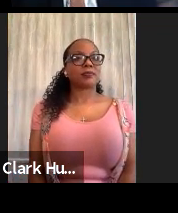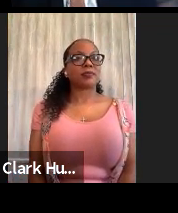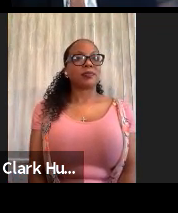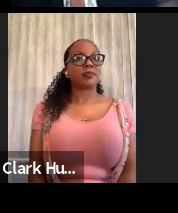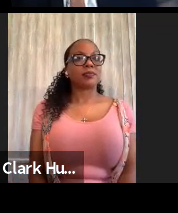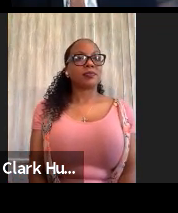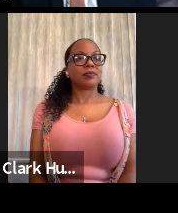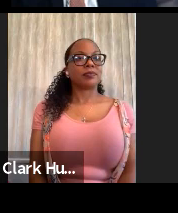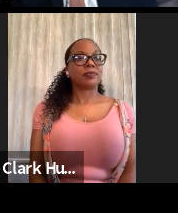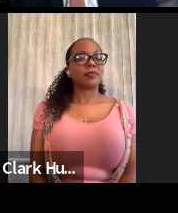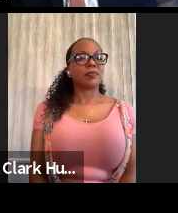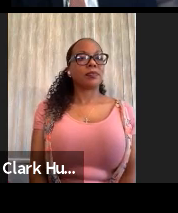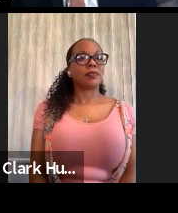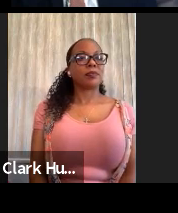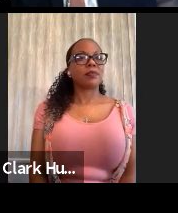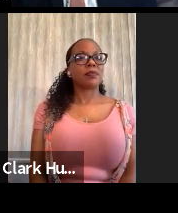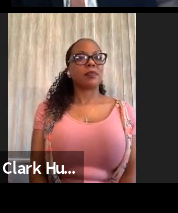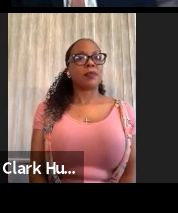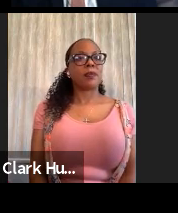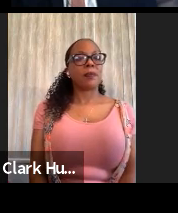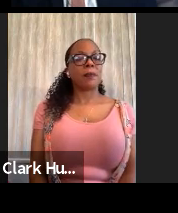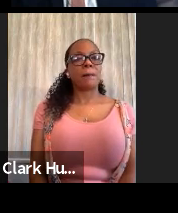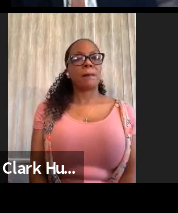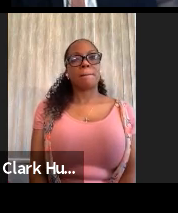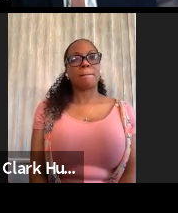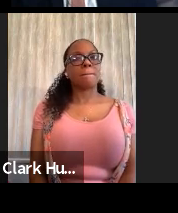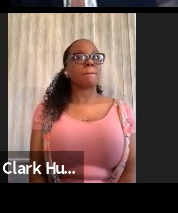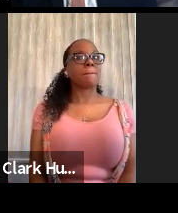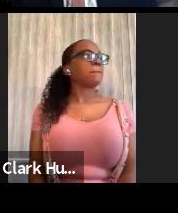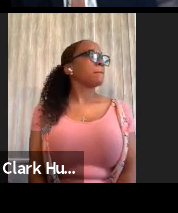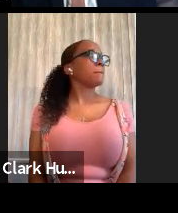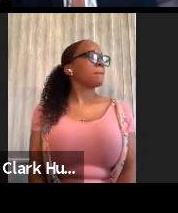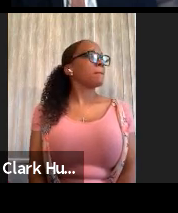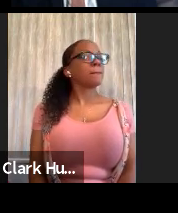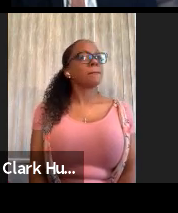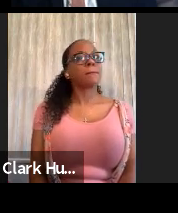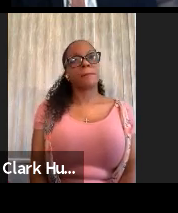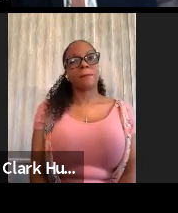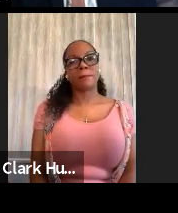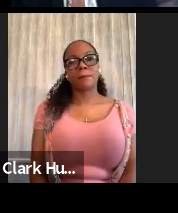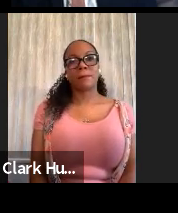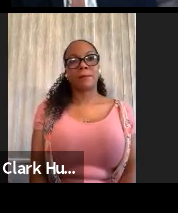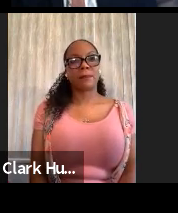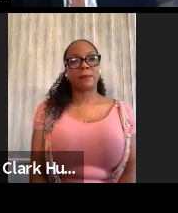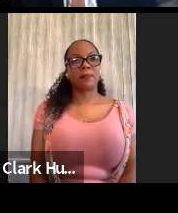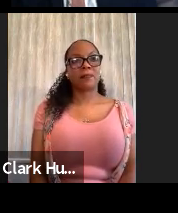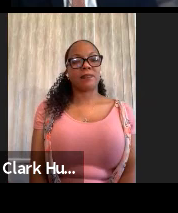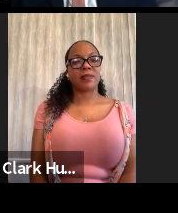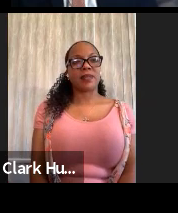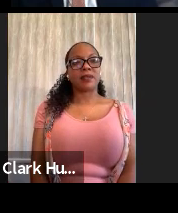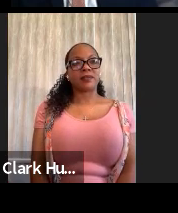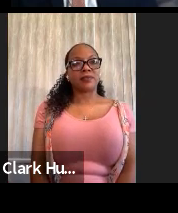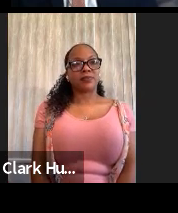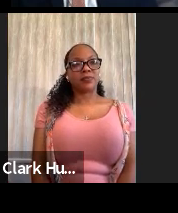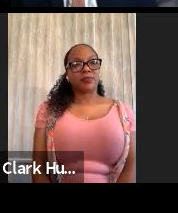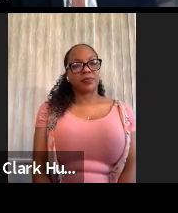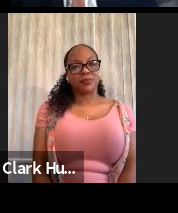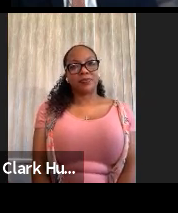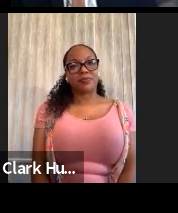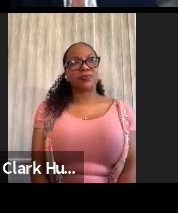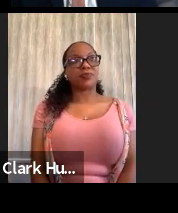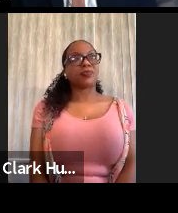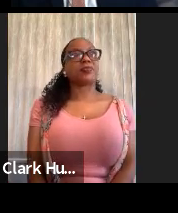office? We're here. It was a transposition error that Matt Moak had talked about, and Nevena is going to tell